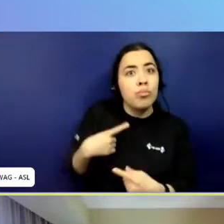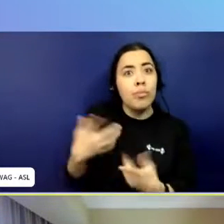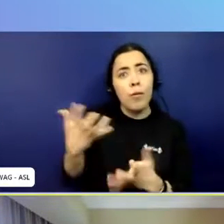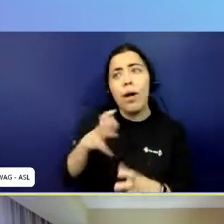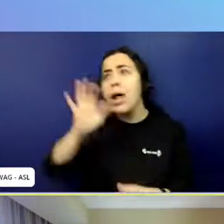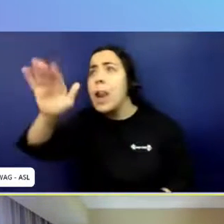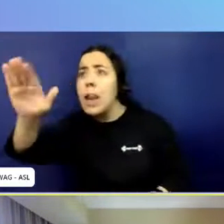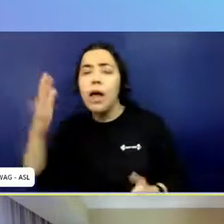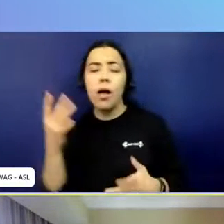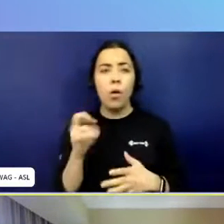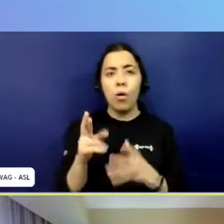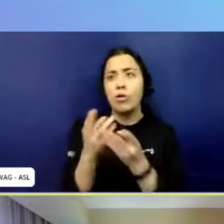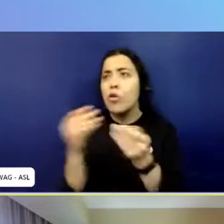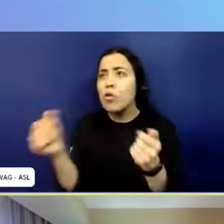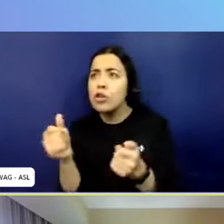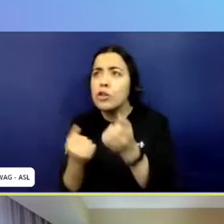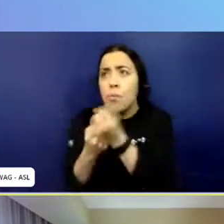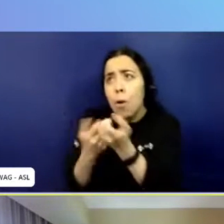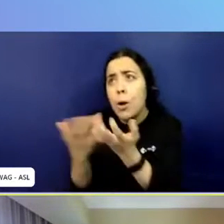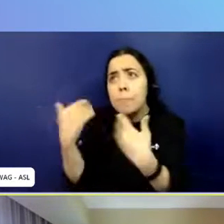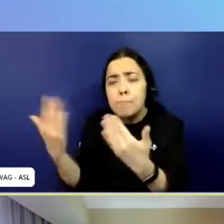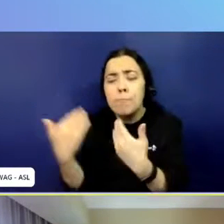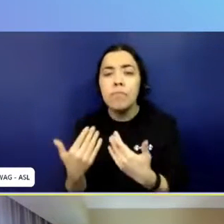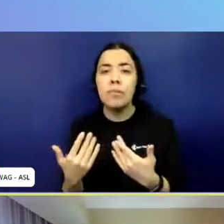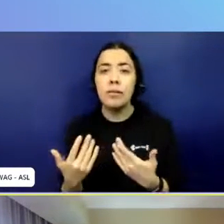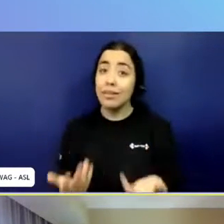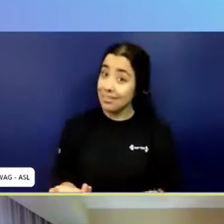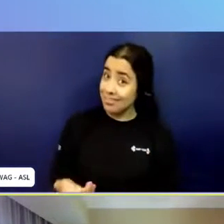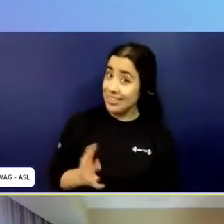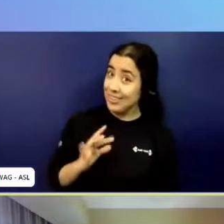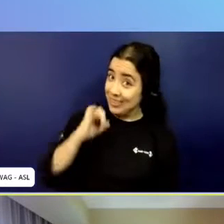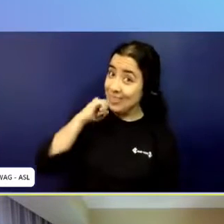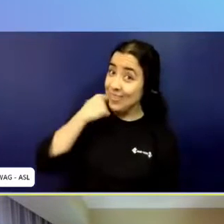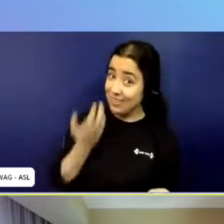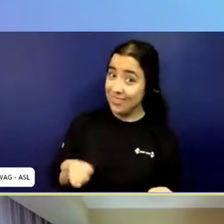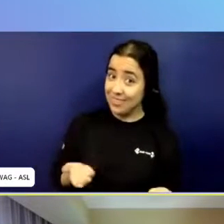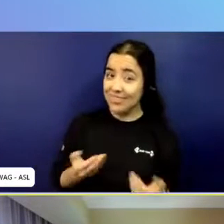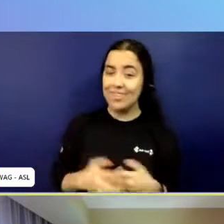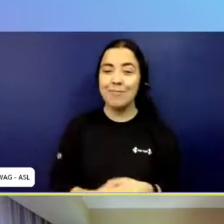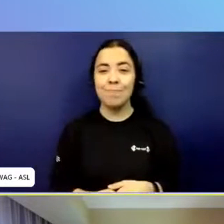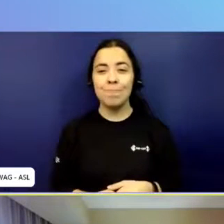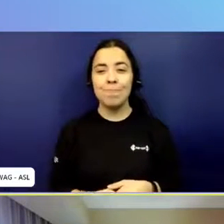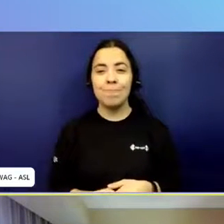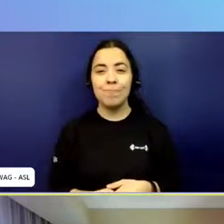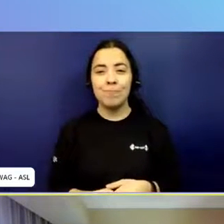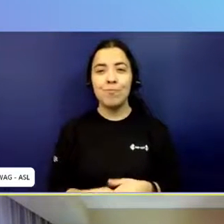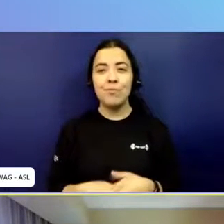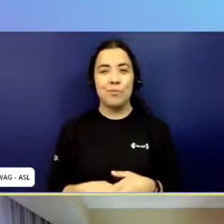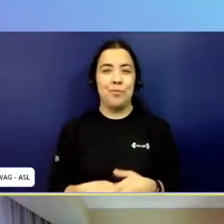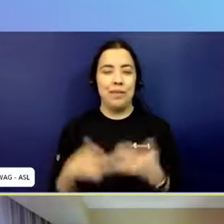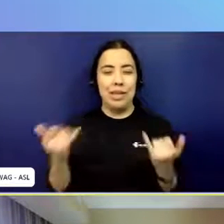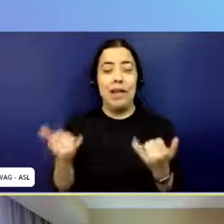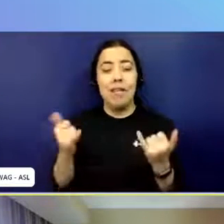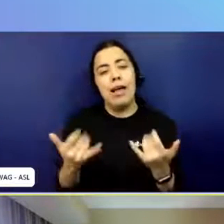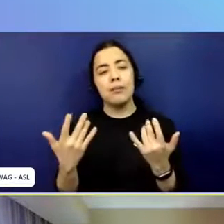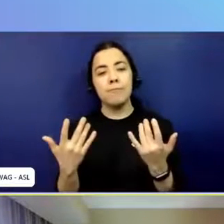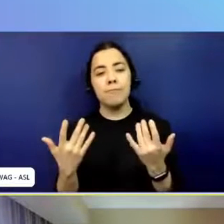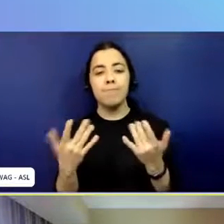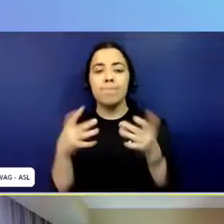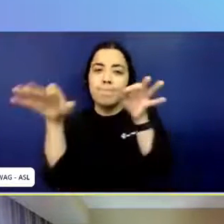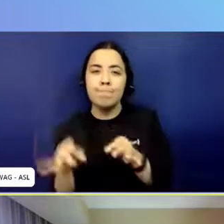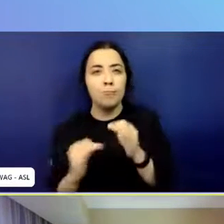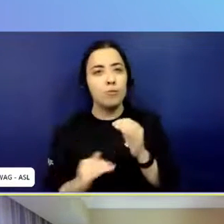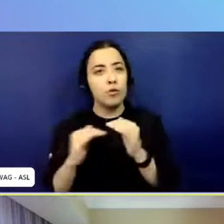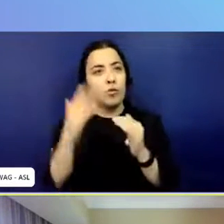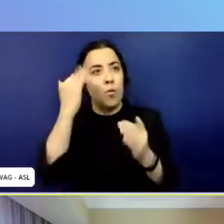out for solutioning support. Again, pretty darn cool. All right, so that's the justification, if